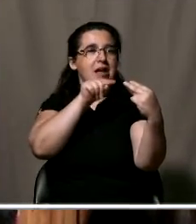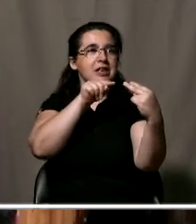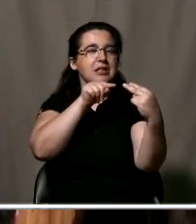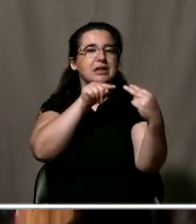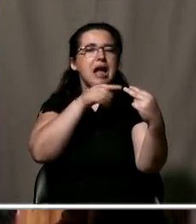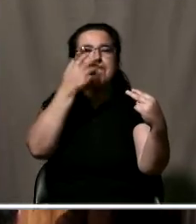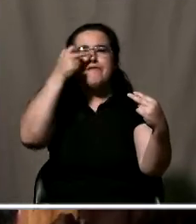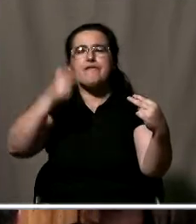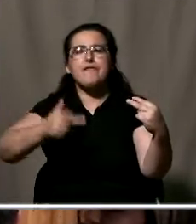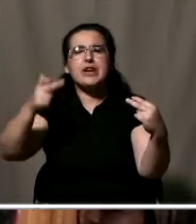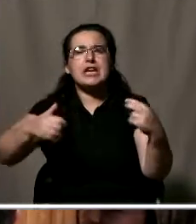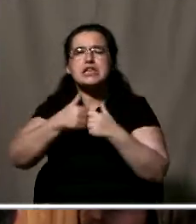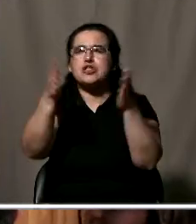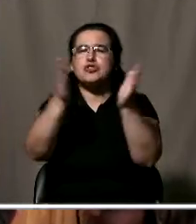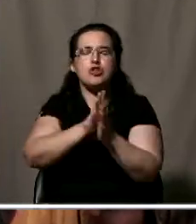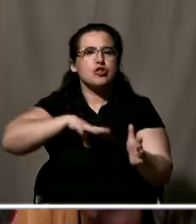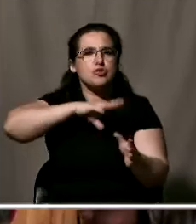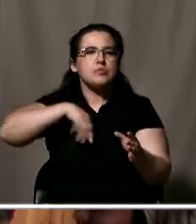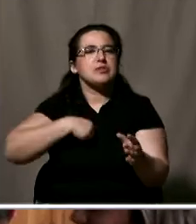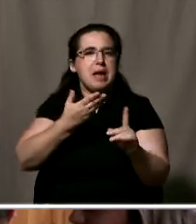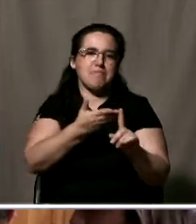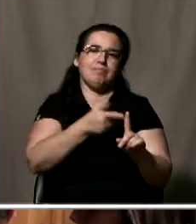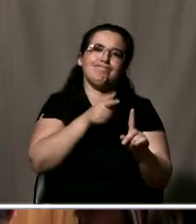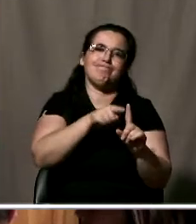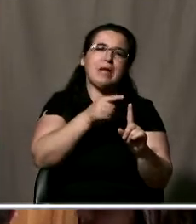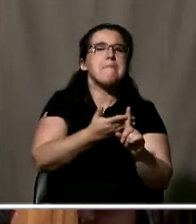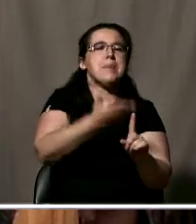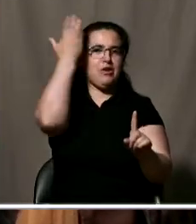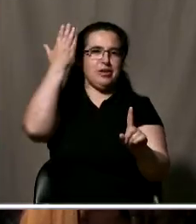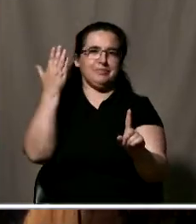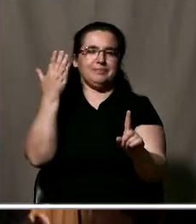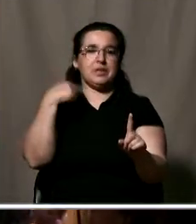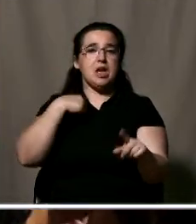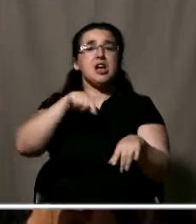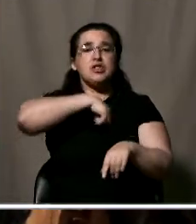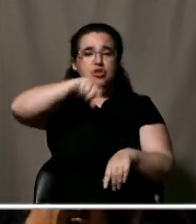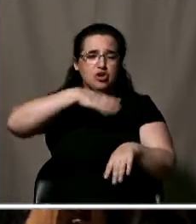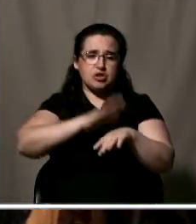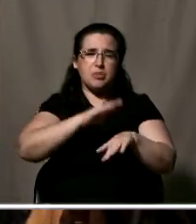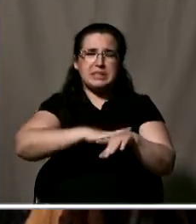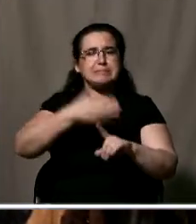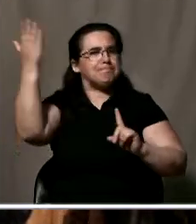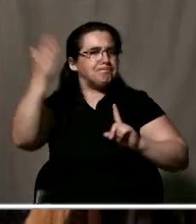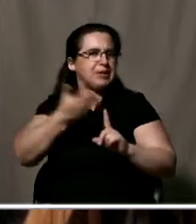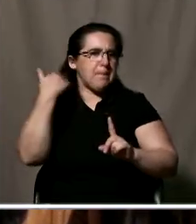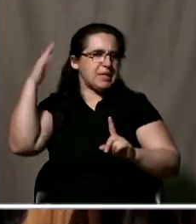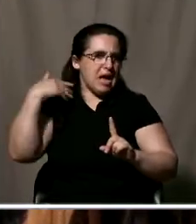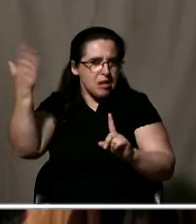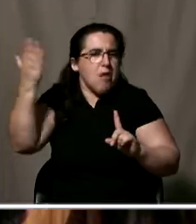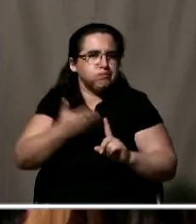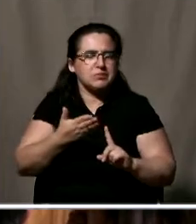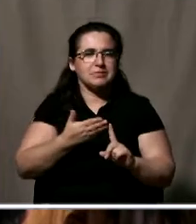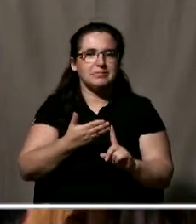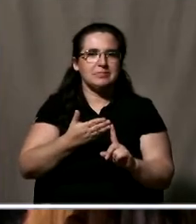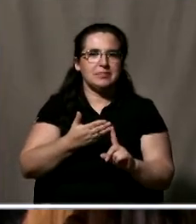todas as fraquezas do nosso whatever coração. Whatever the guilt that condemns us in the past, qualquer que seja a culpa que vos condena no passado, whatever our fears about